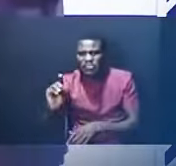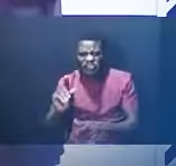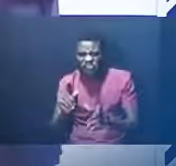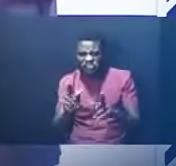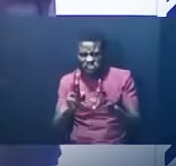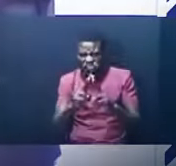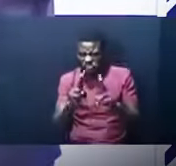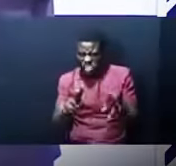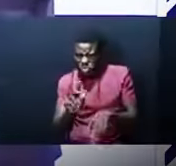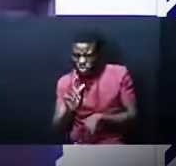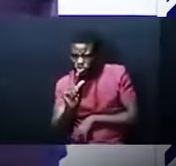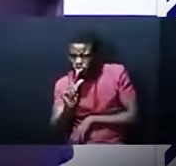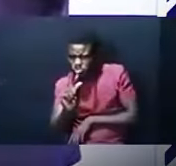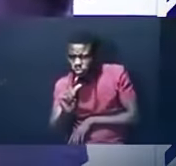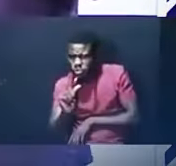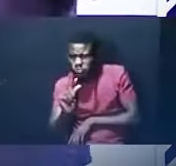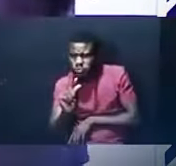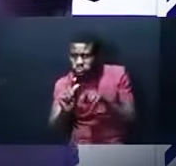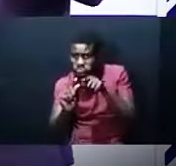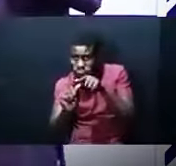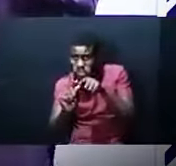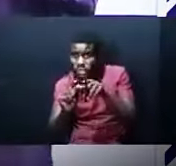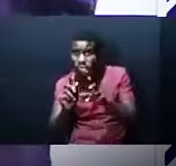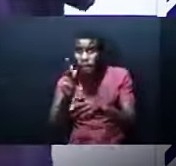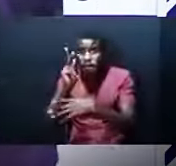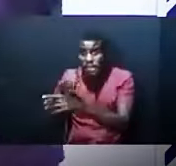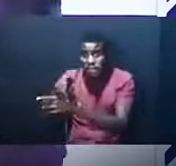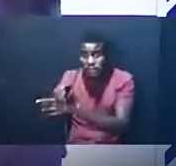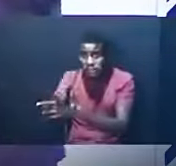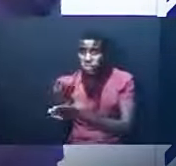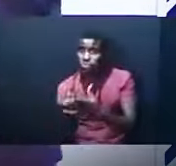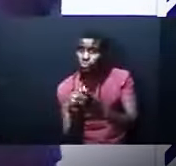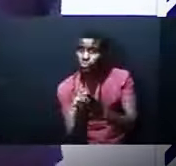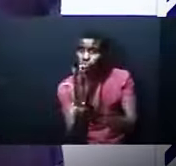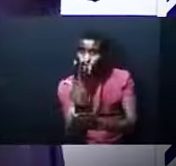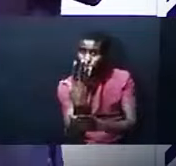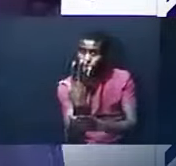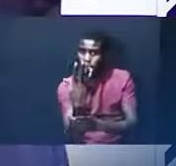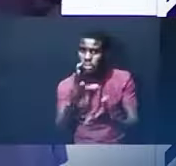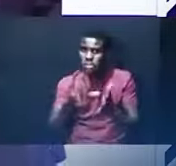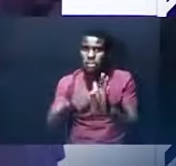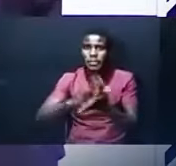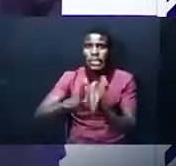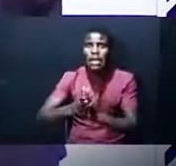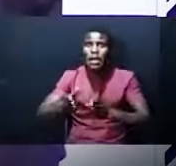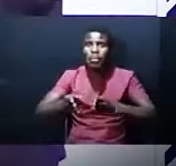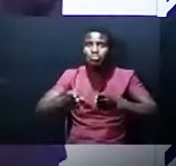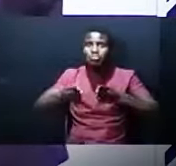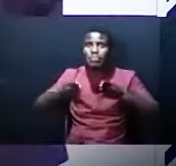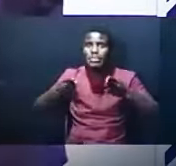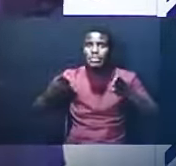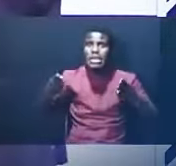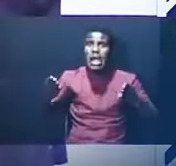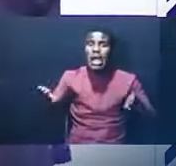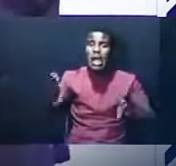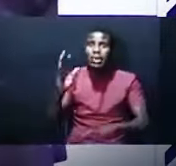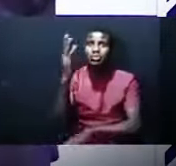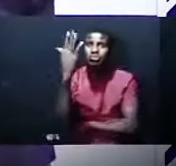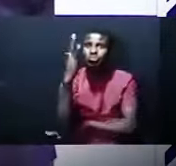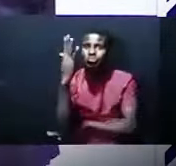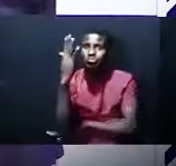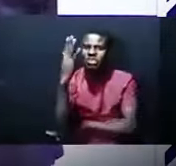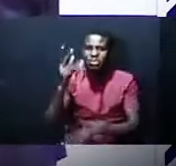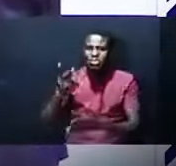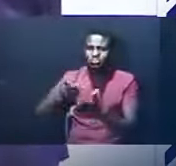them. Na ekitu akura. Was planted. It grew, became a large tree,